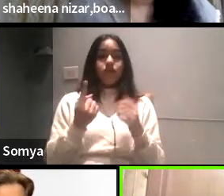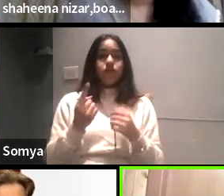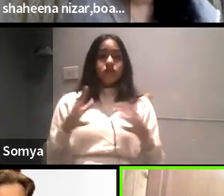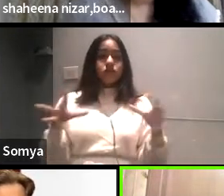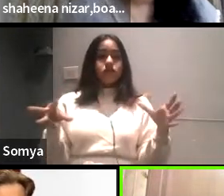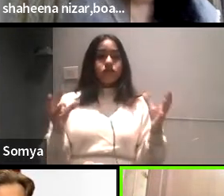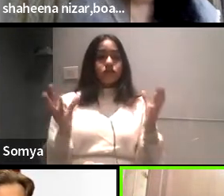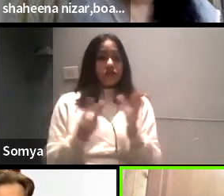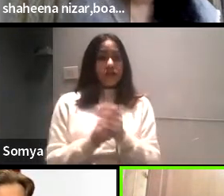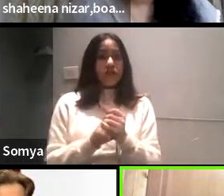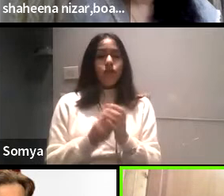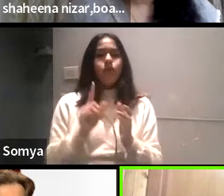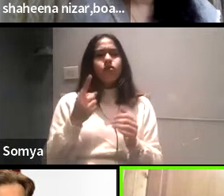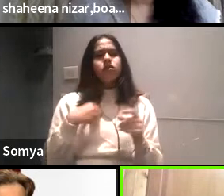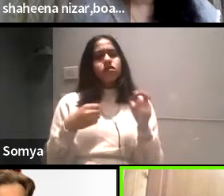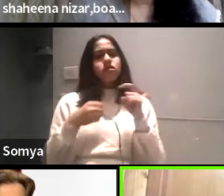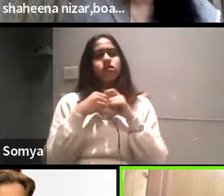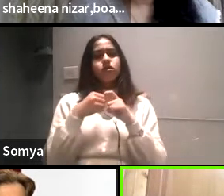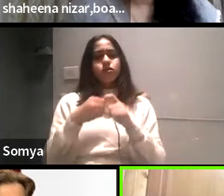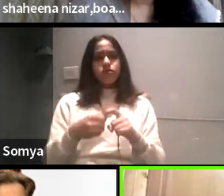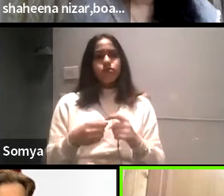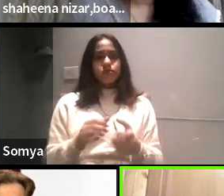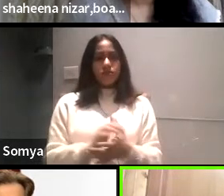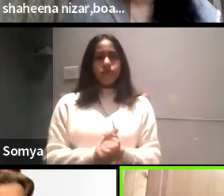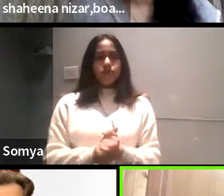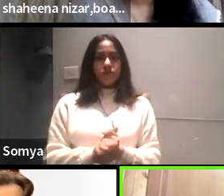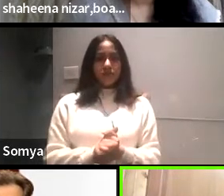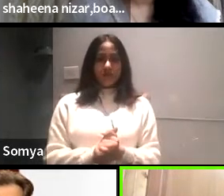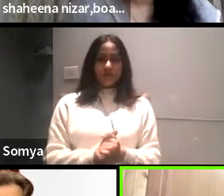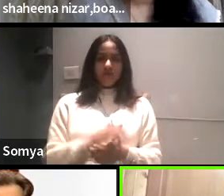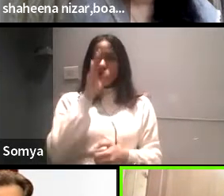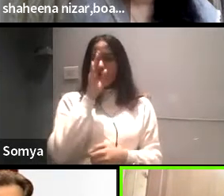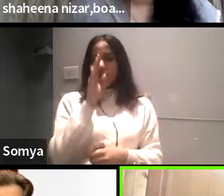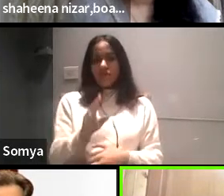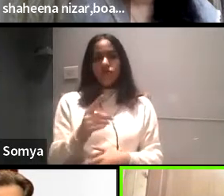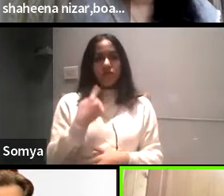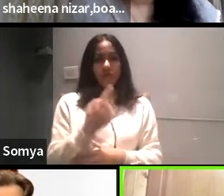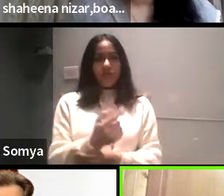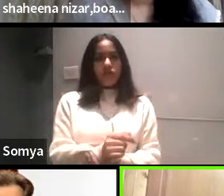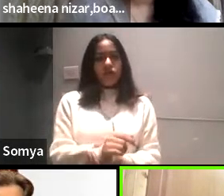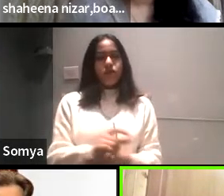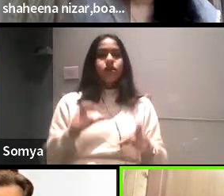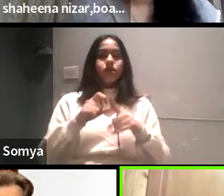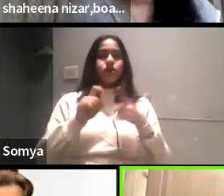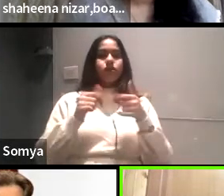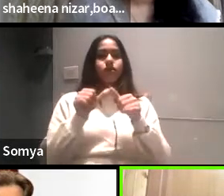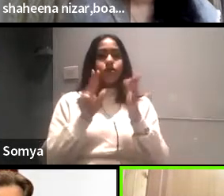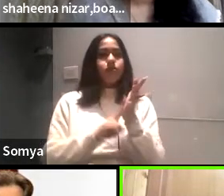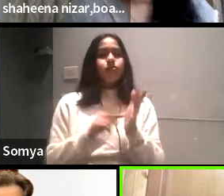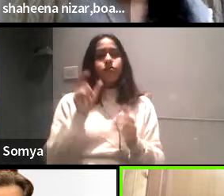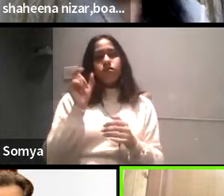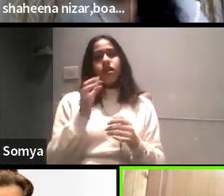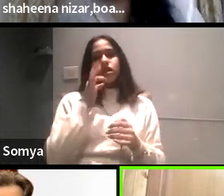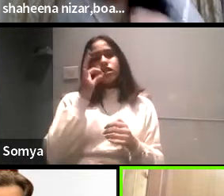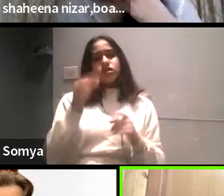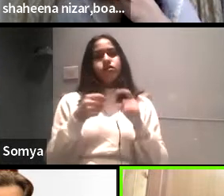My first question straight is to Deanne. Diane,